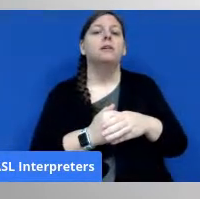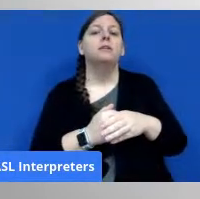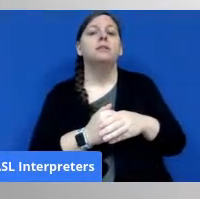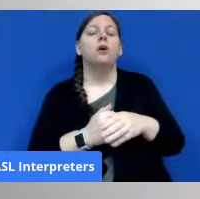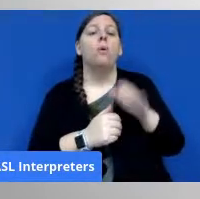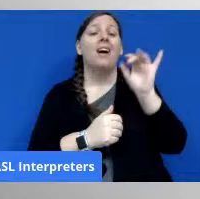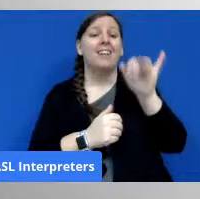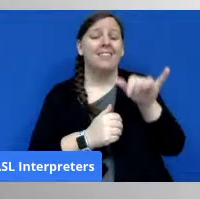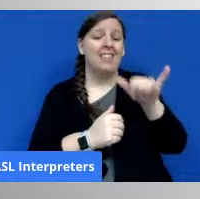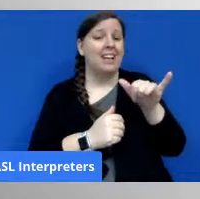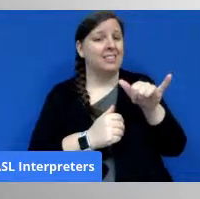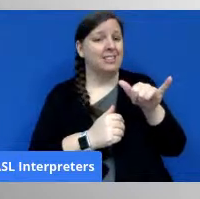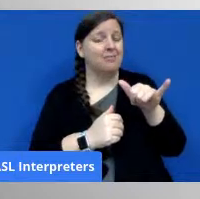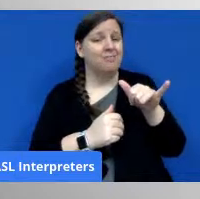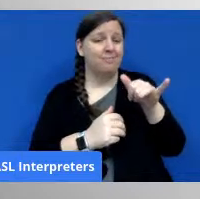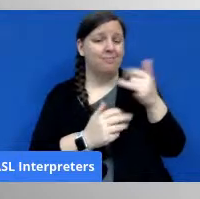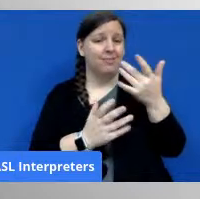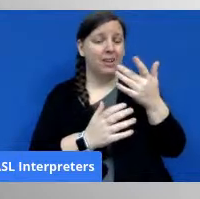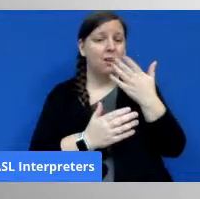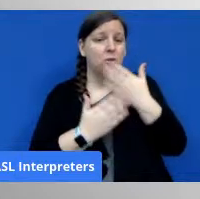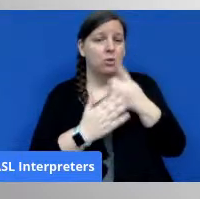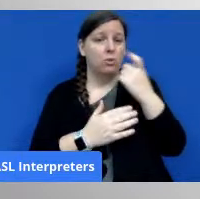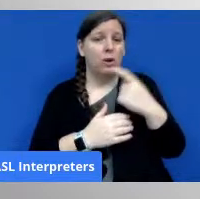not an easy task.